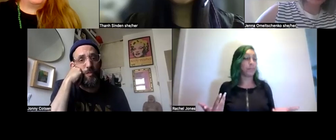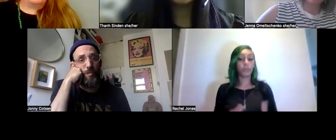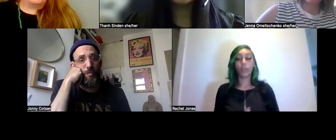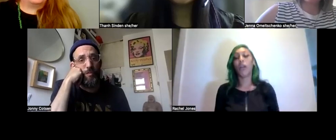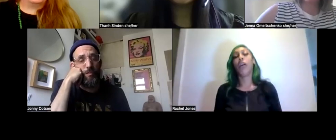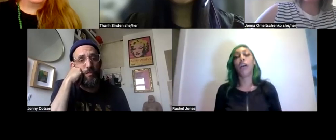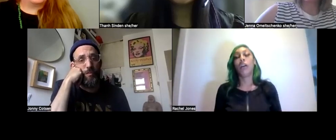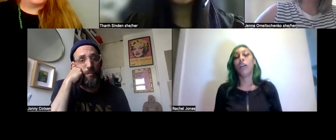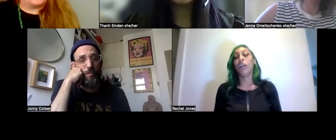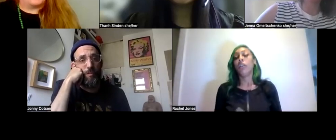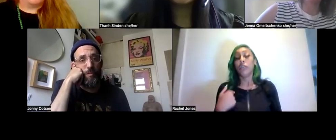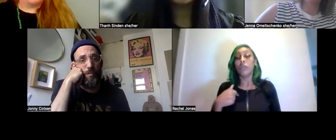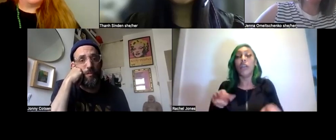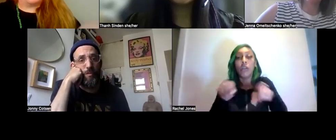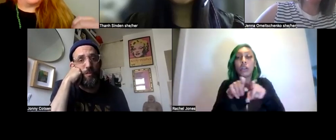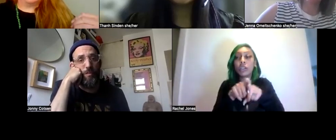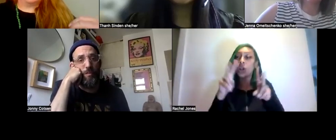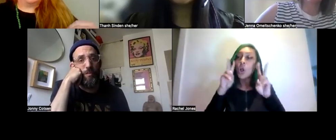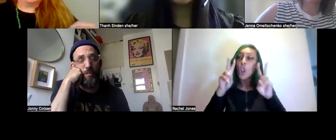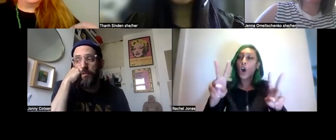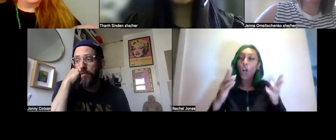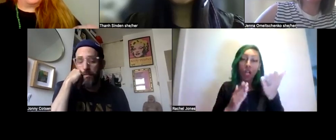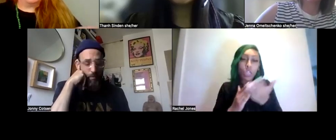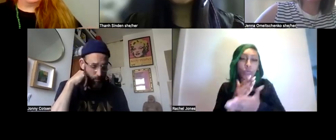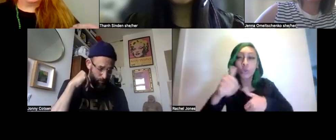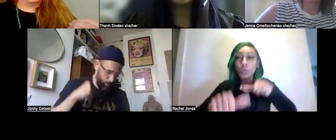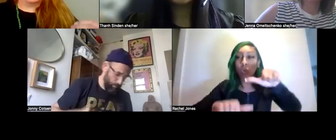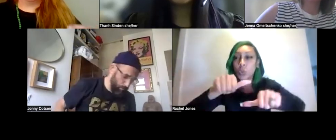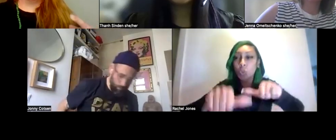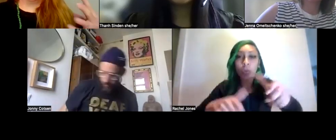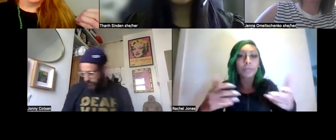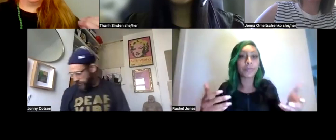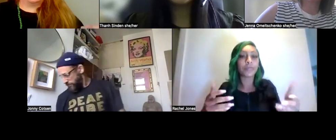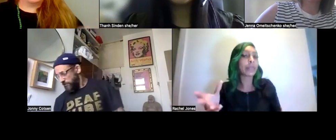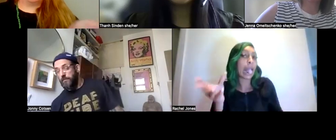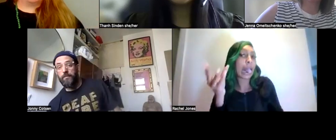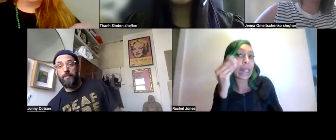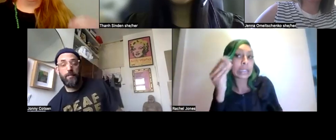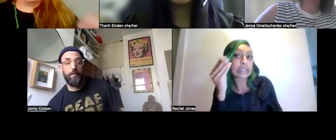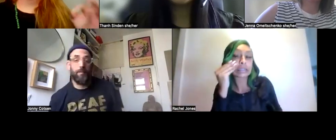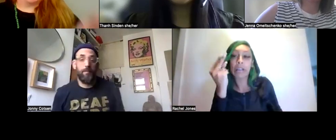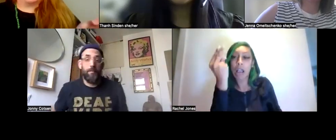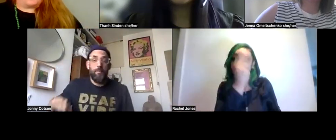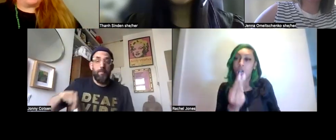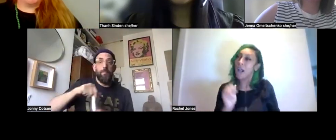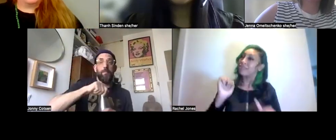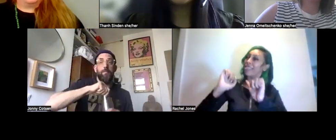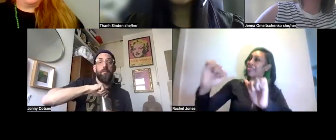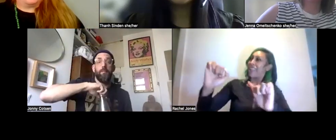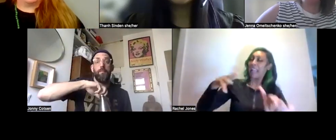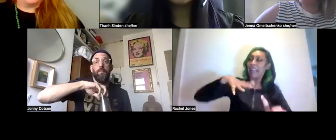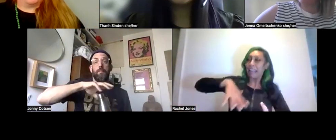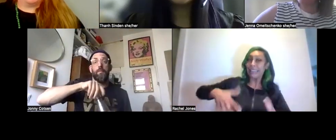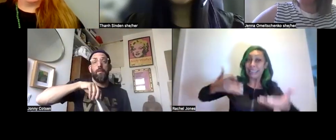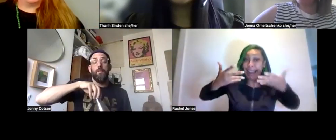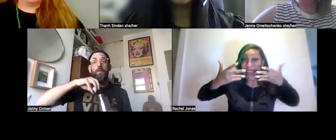also been looking at how we've been able to listen to artists in terms of what they need right now,